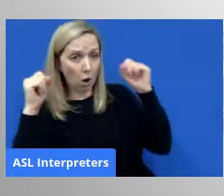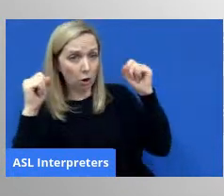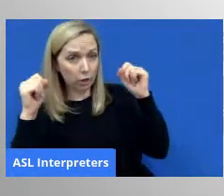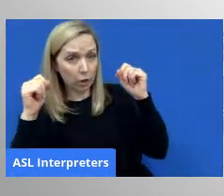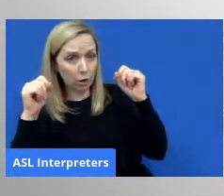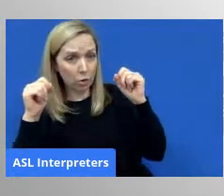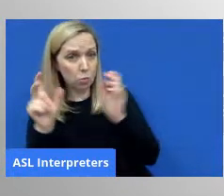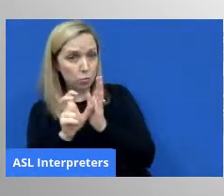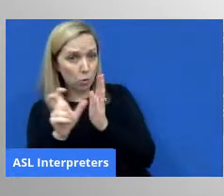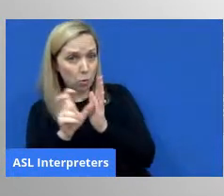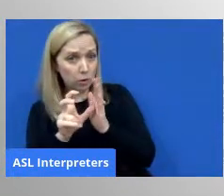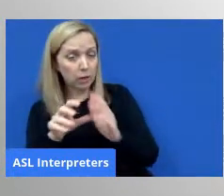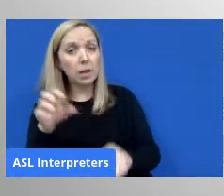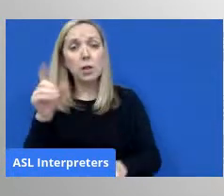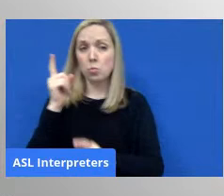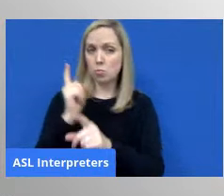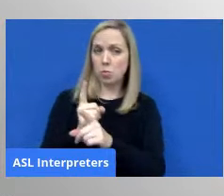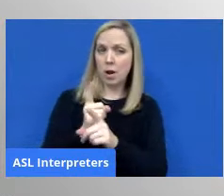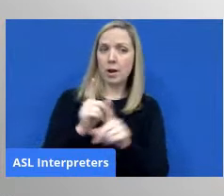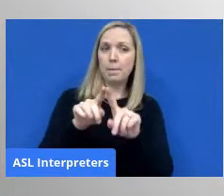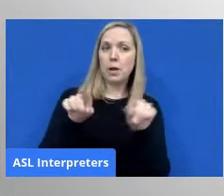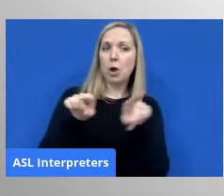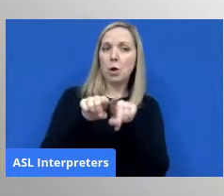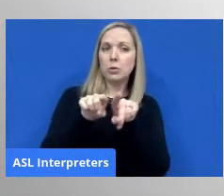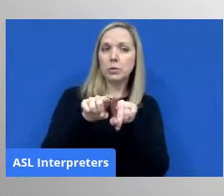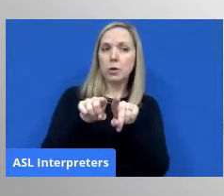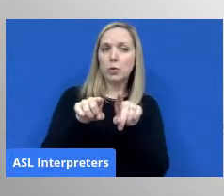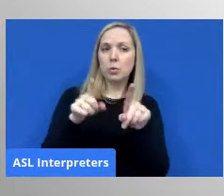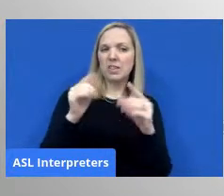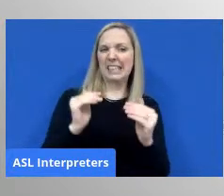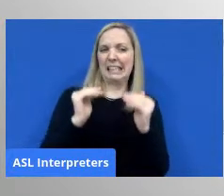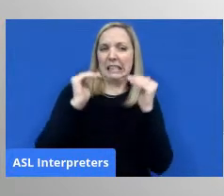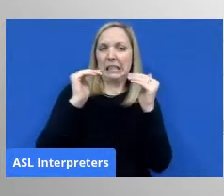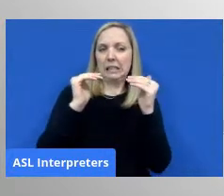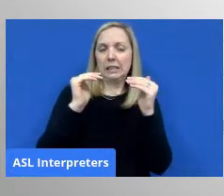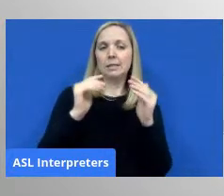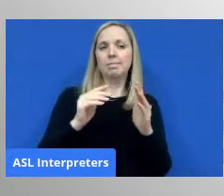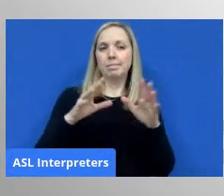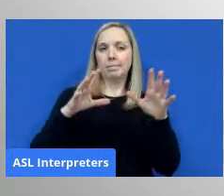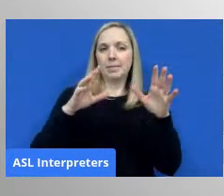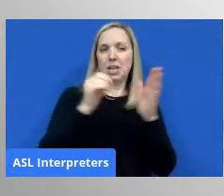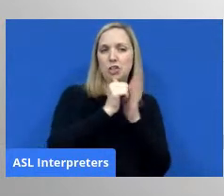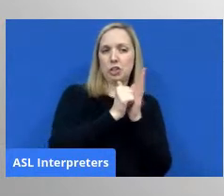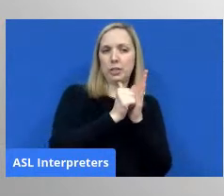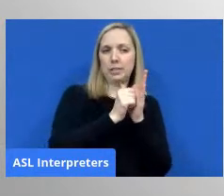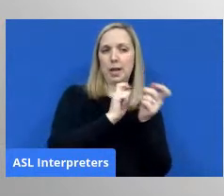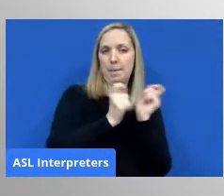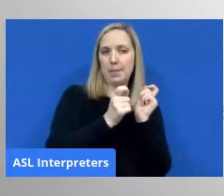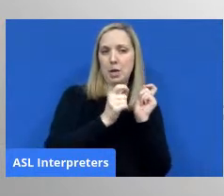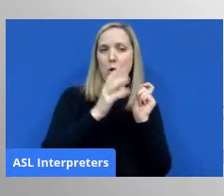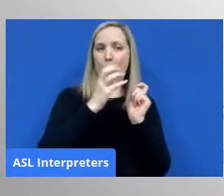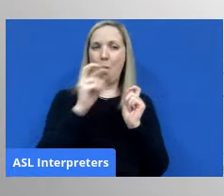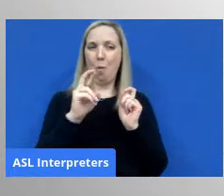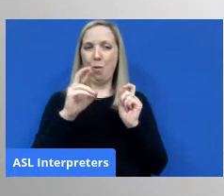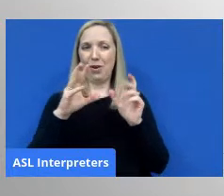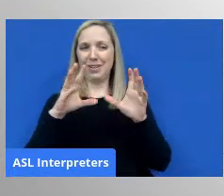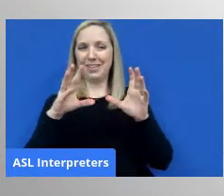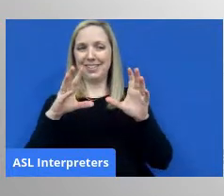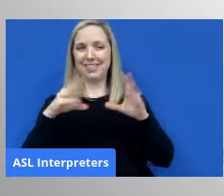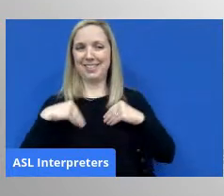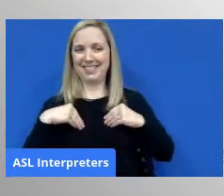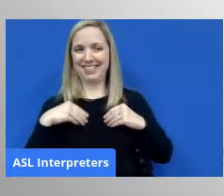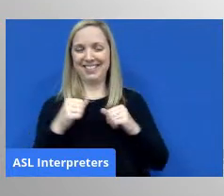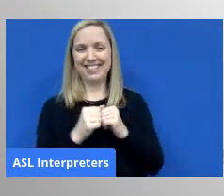have amend or adopt the agenda before public comment. Thank you, Ms. Palmer. Sorry about